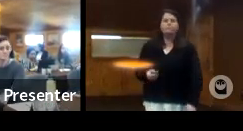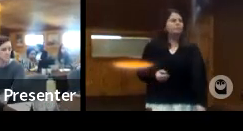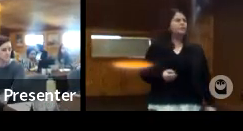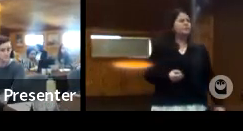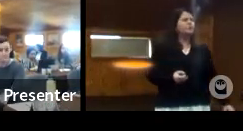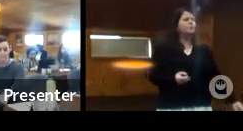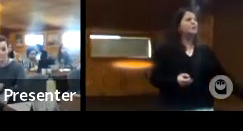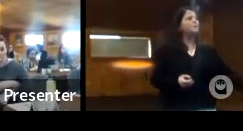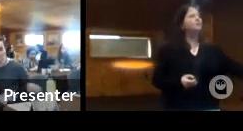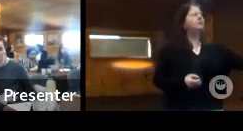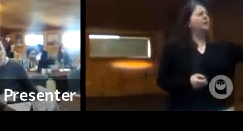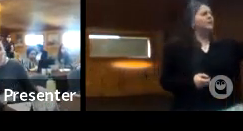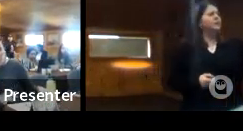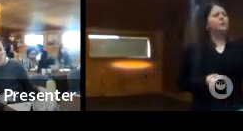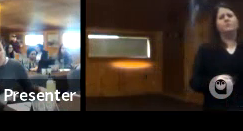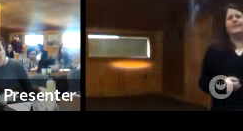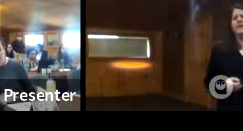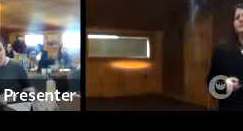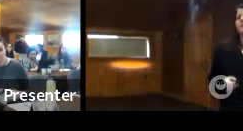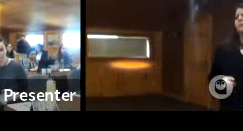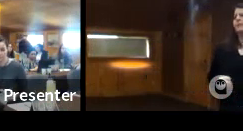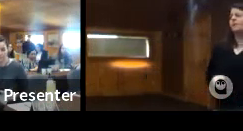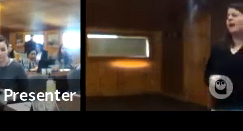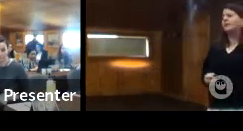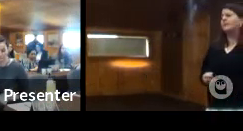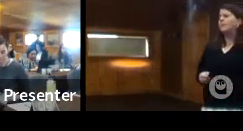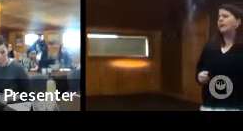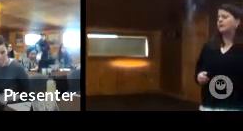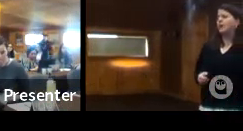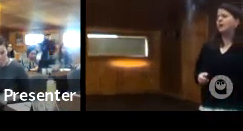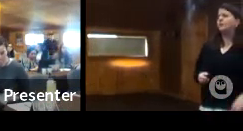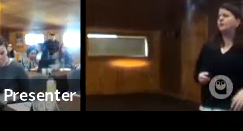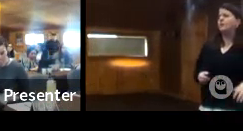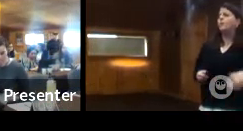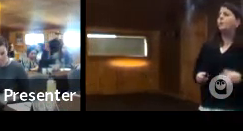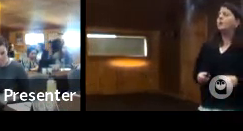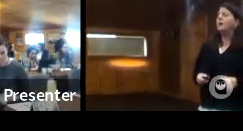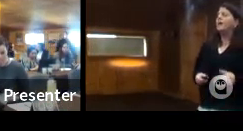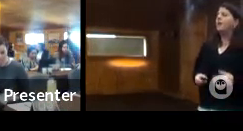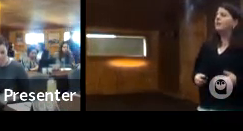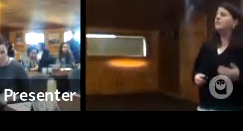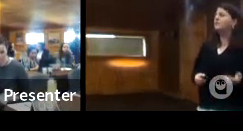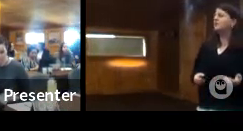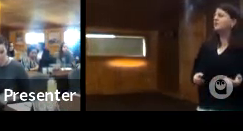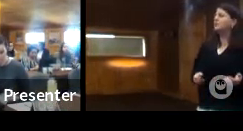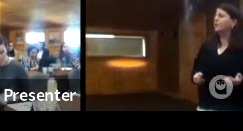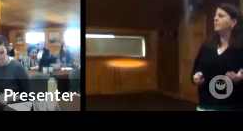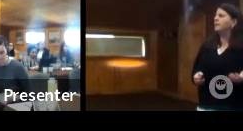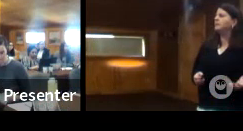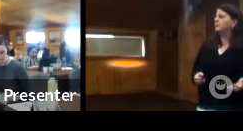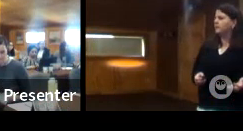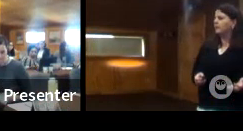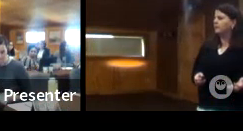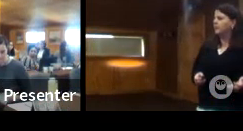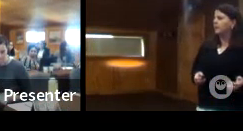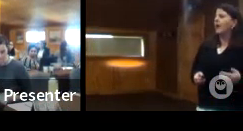judge. So don't worry about, you know, dazzling with your academic knowledge. Worry about, how can I teach this in a way